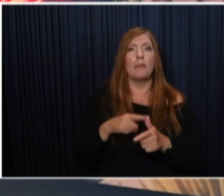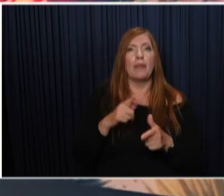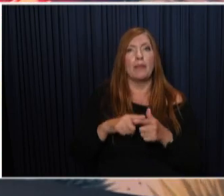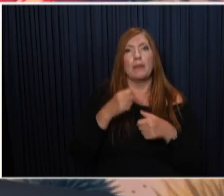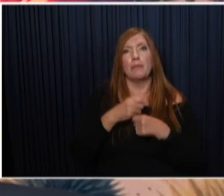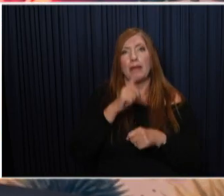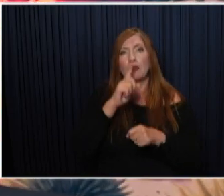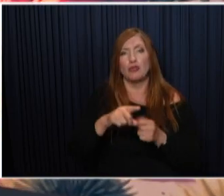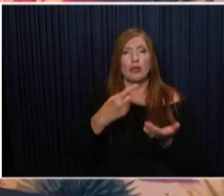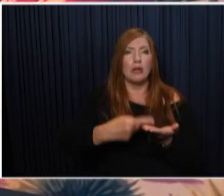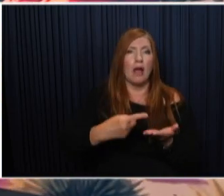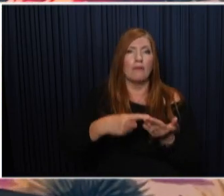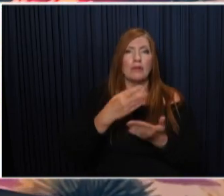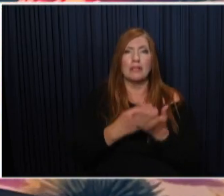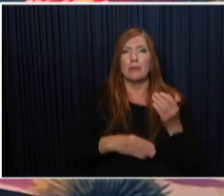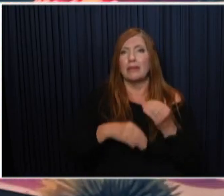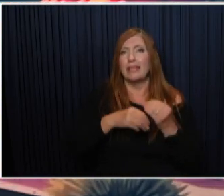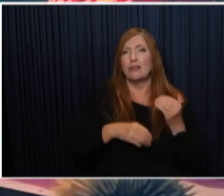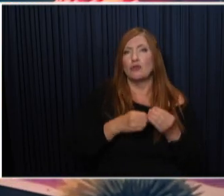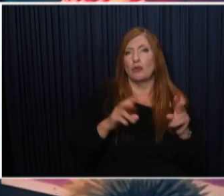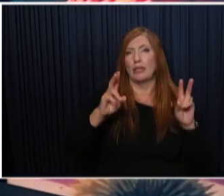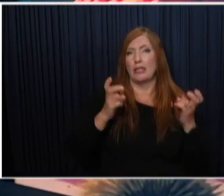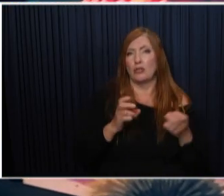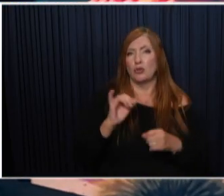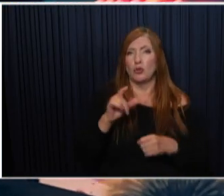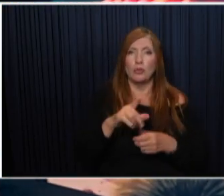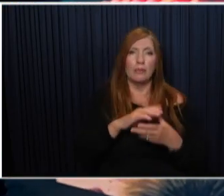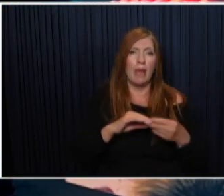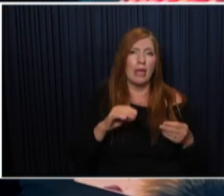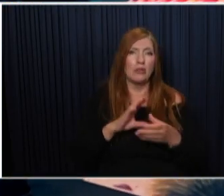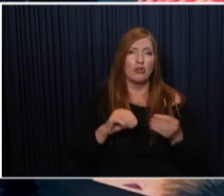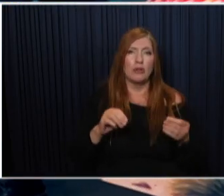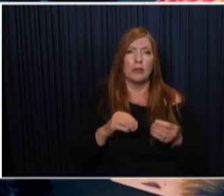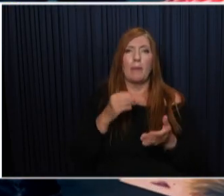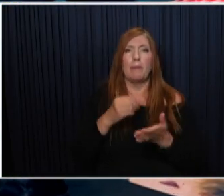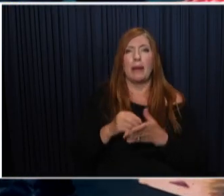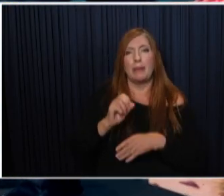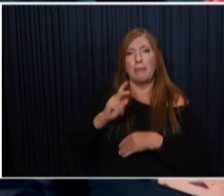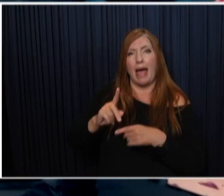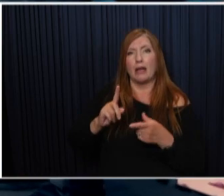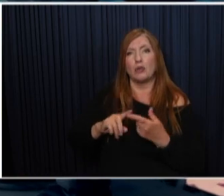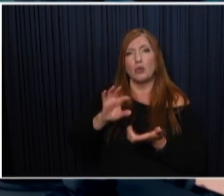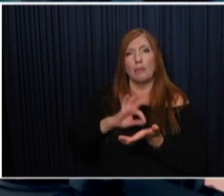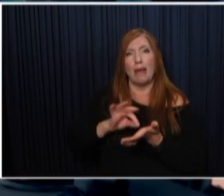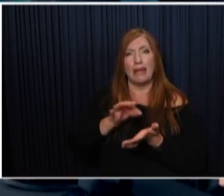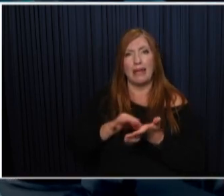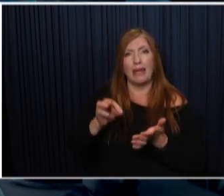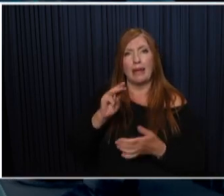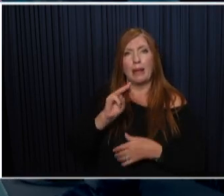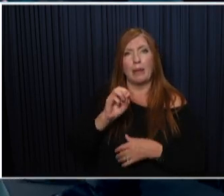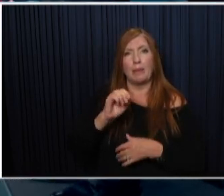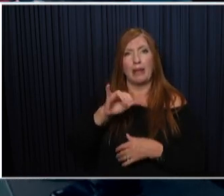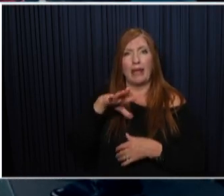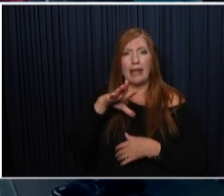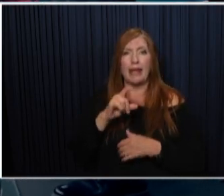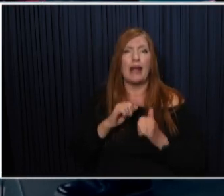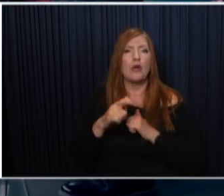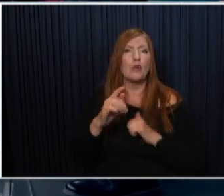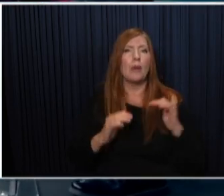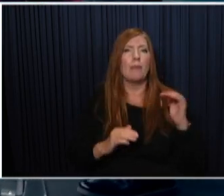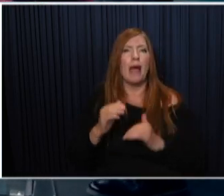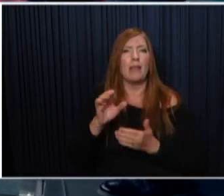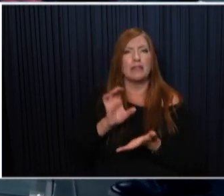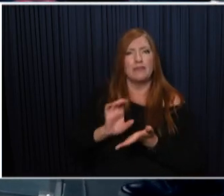cover some additional issues here. You mentioned refunding Medicaid. So how do you balance funding Medicaid while